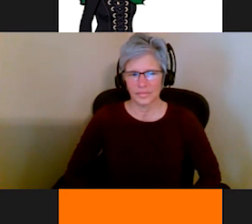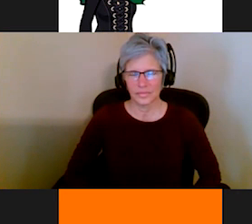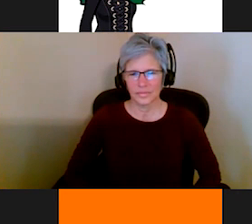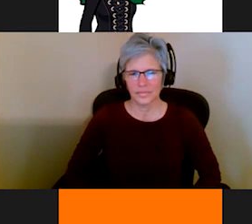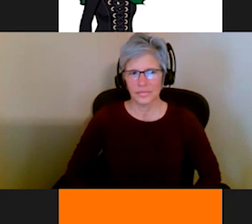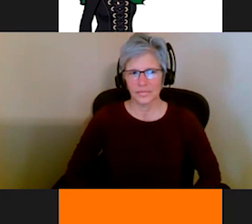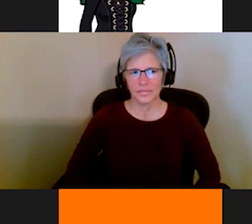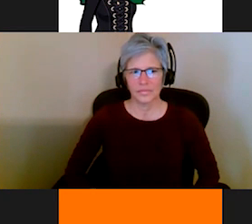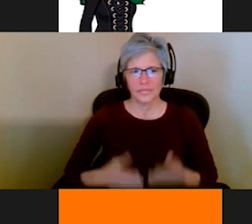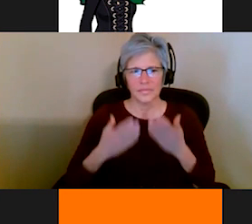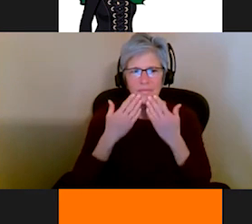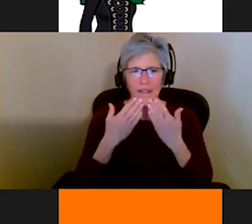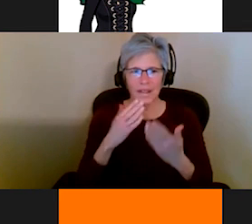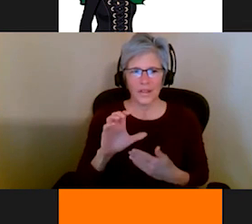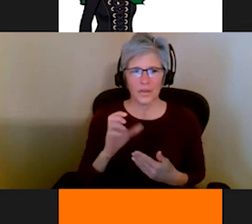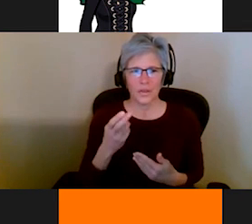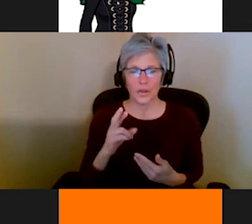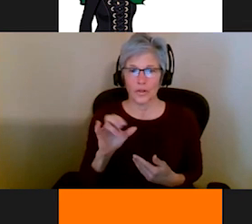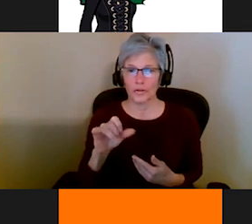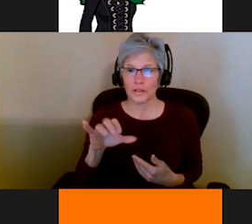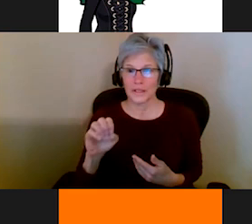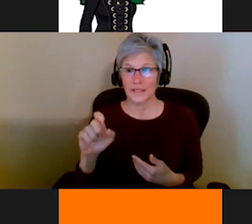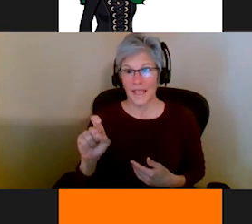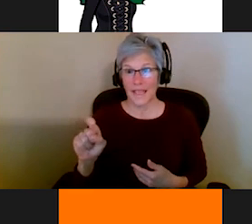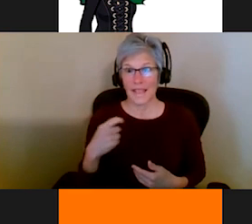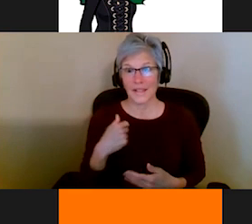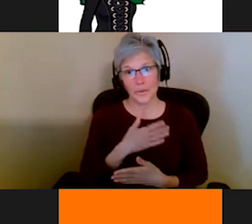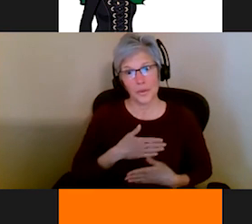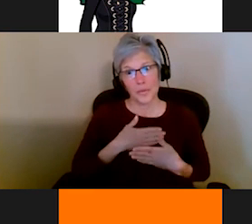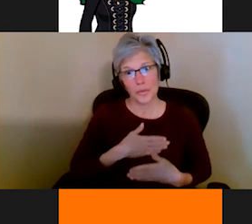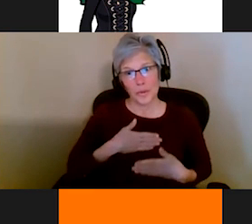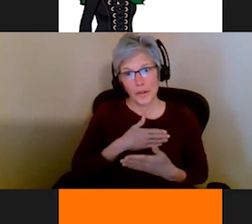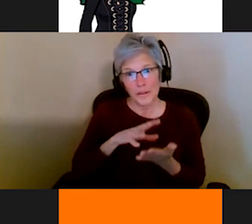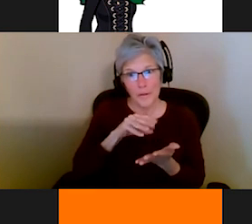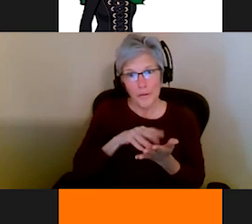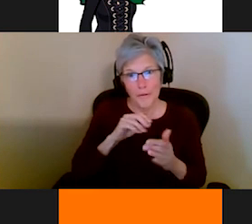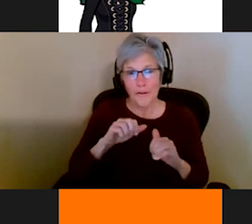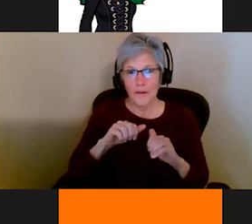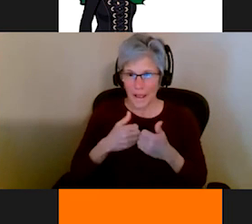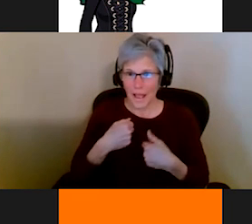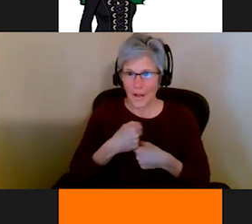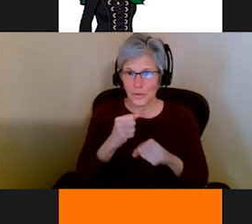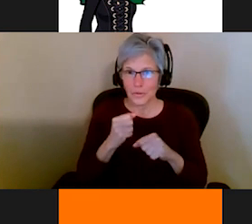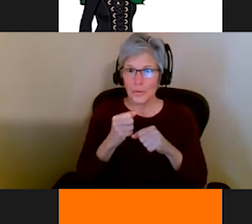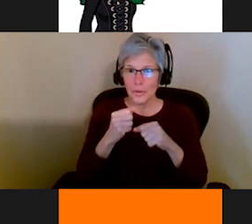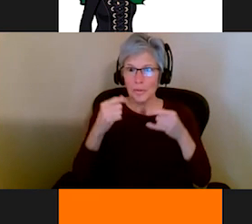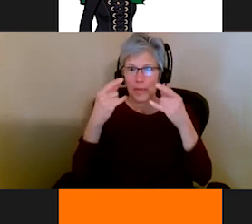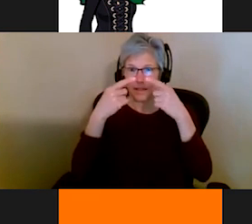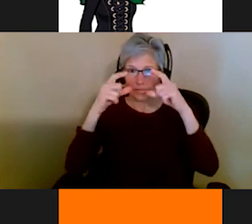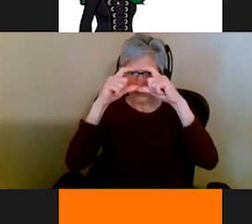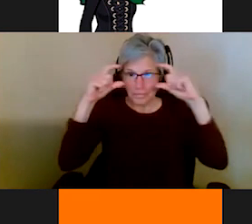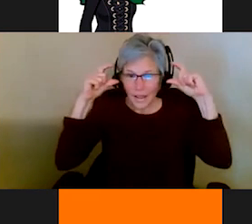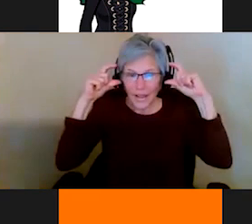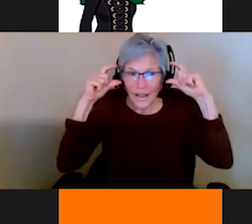Thank you, Chrissy X. We appreciate the tutorial in how to make a mask and to get prepared